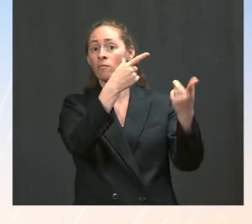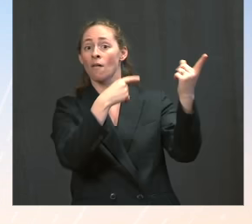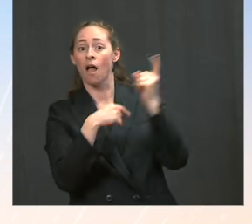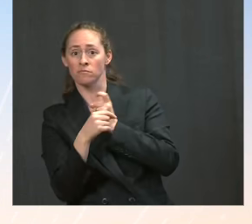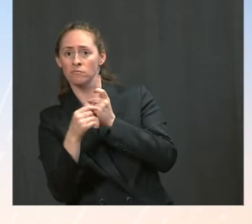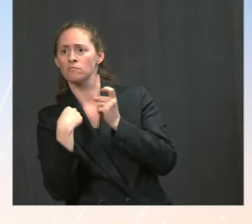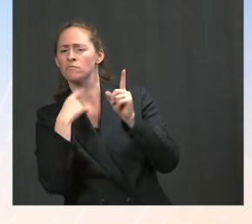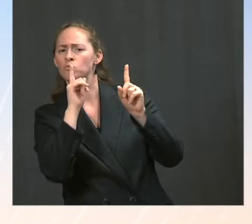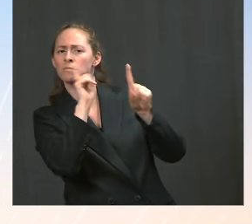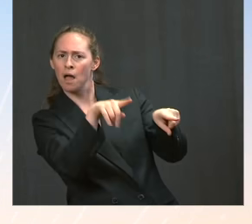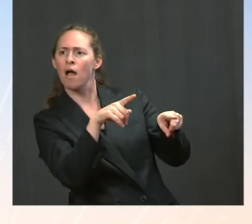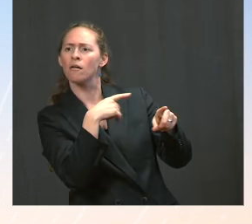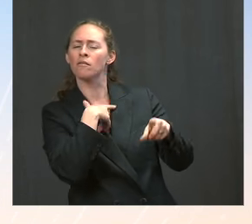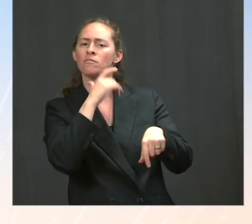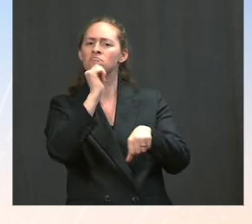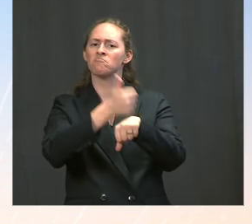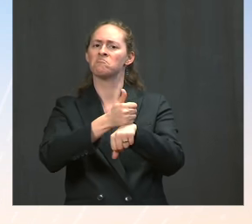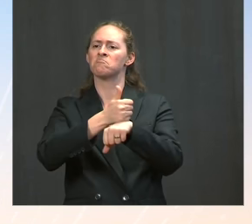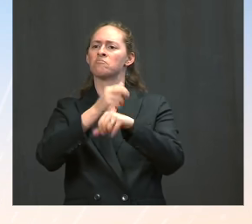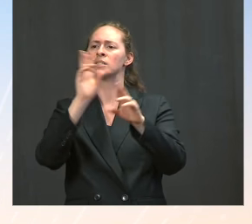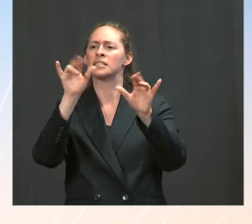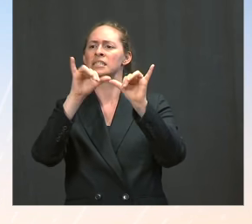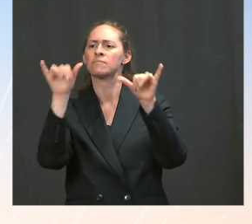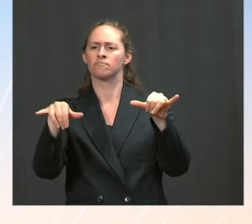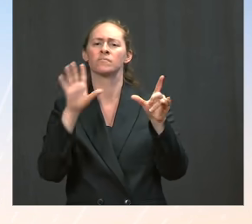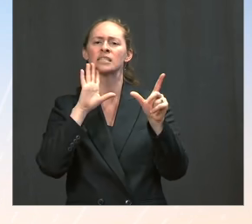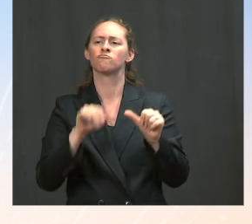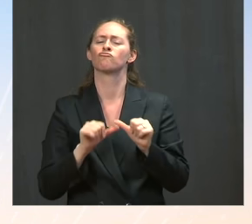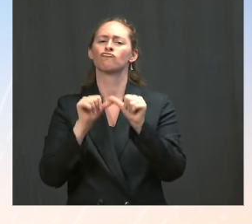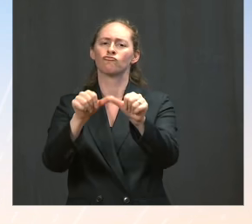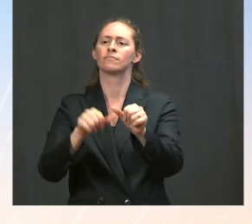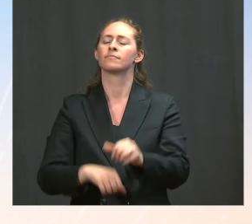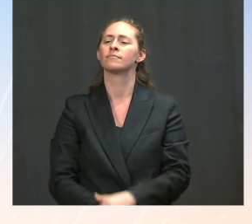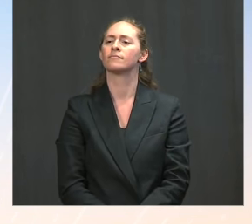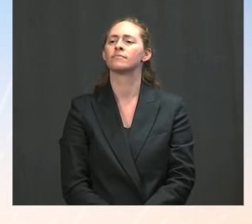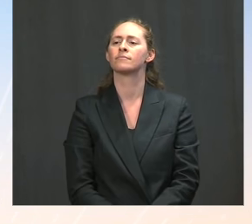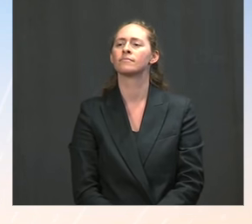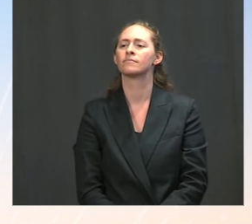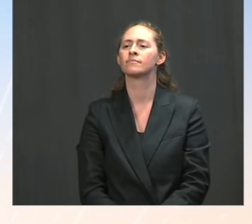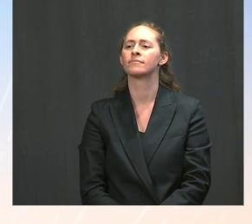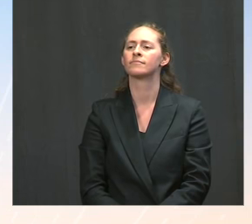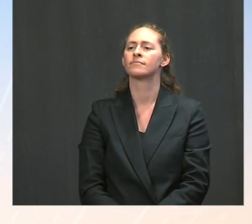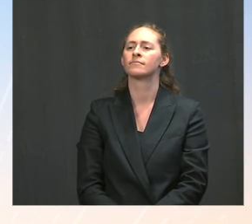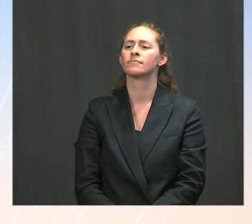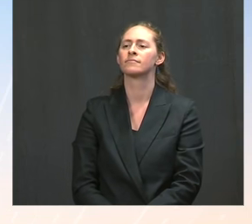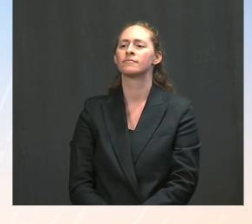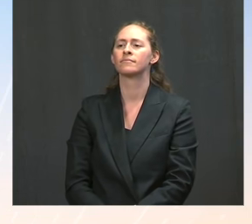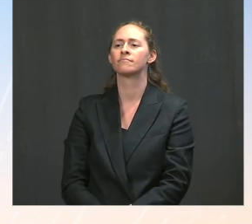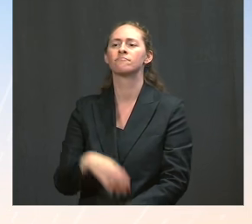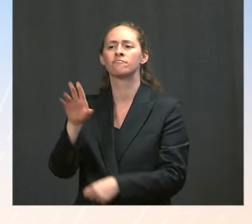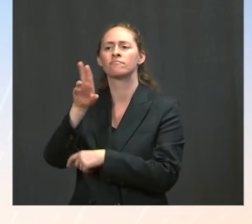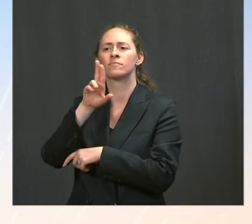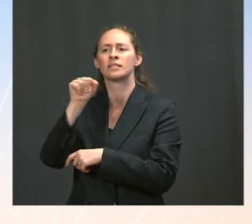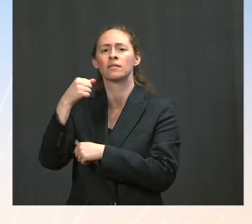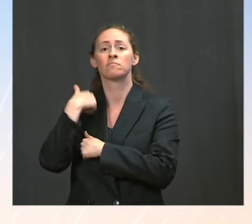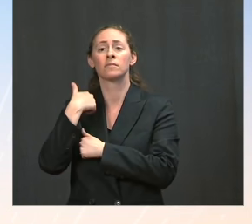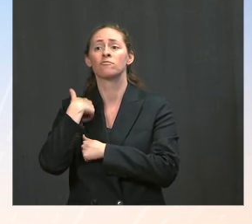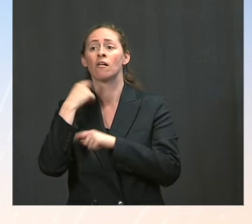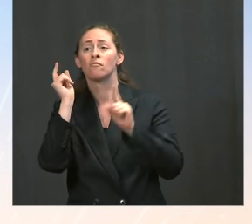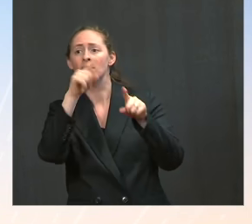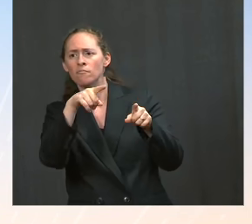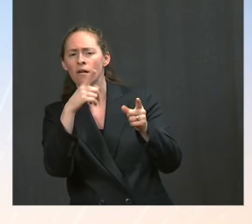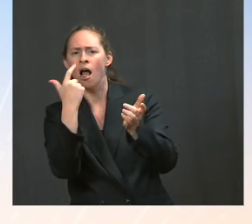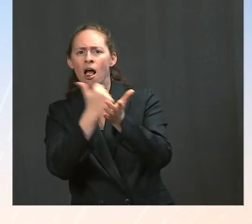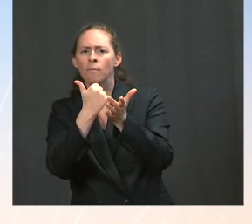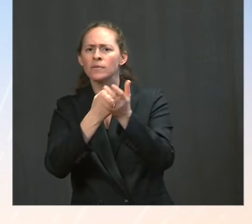are ongoing. U.S. military forces are in Iraq at Iraq's invitation to support Iraqi forces in their fight against ISIS.